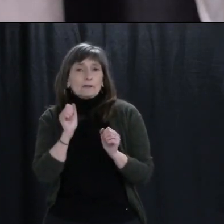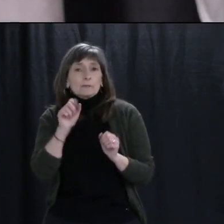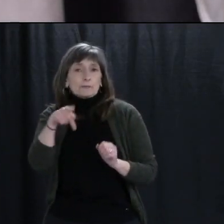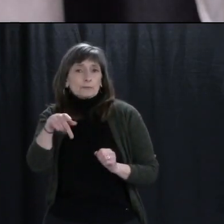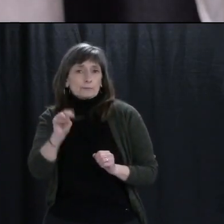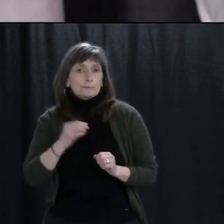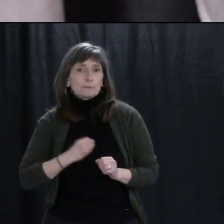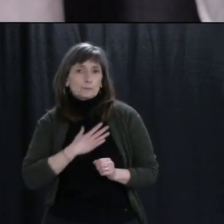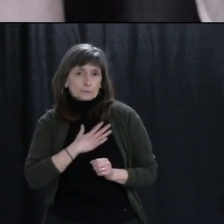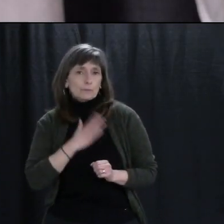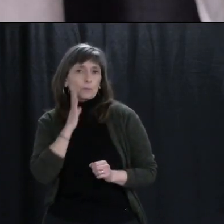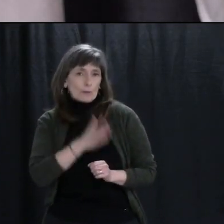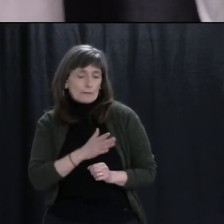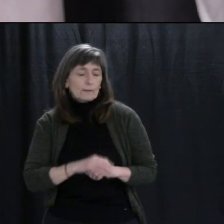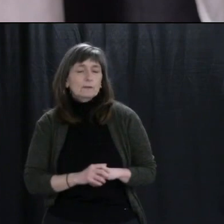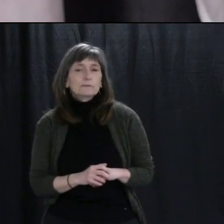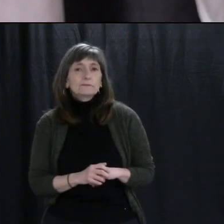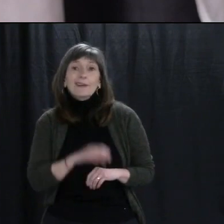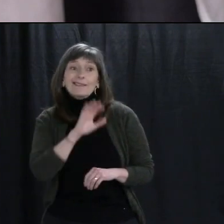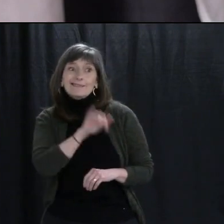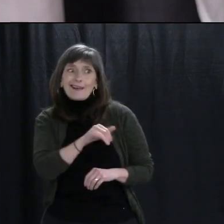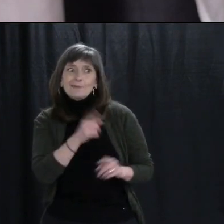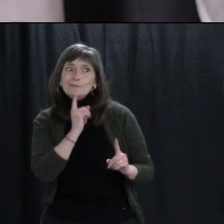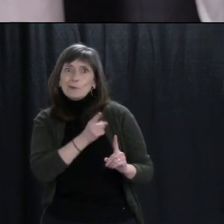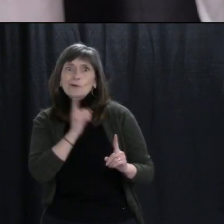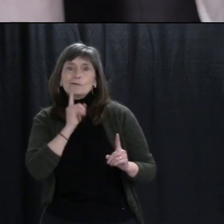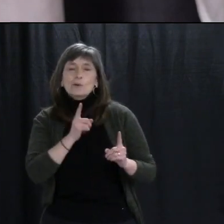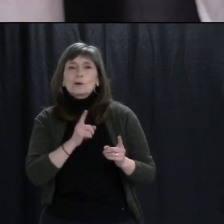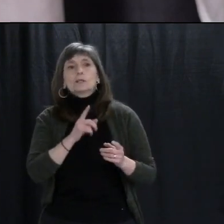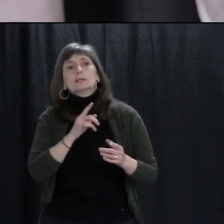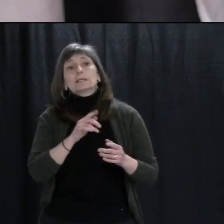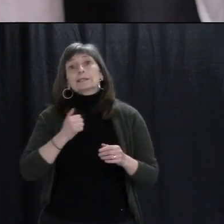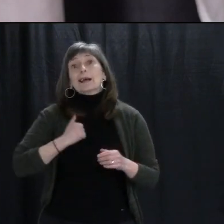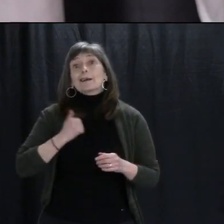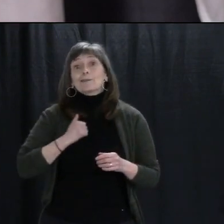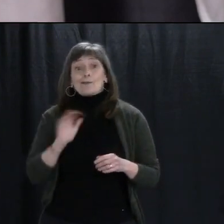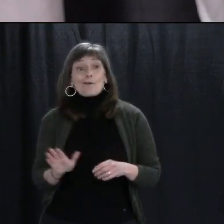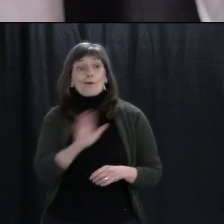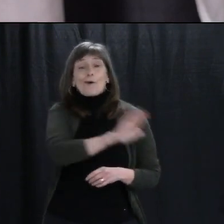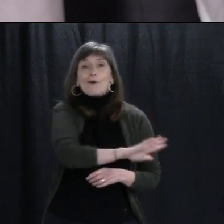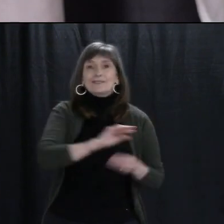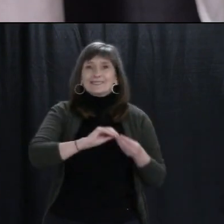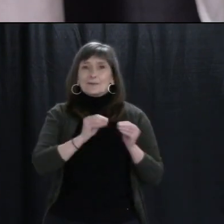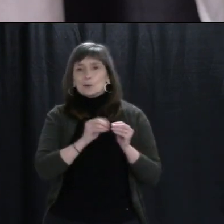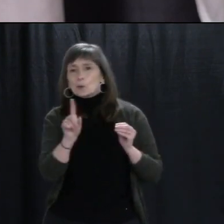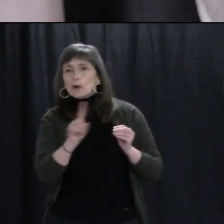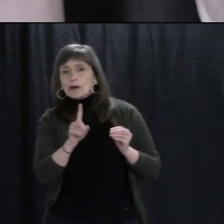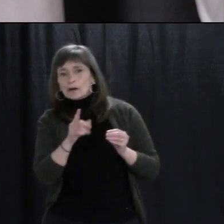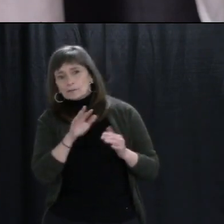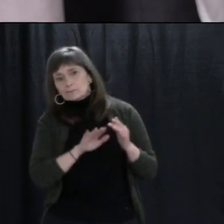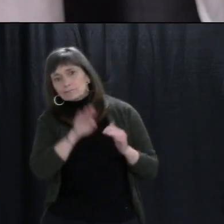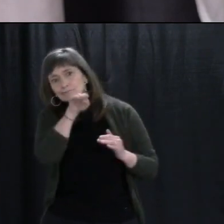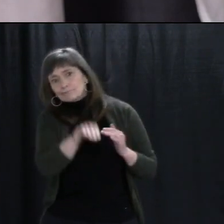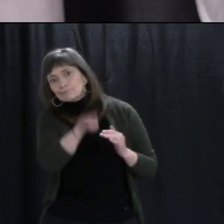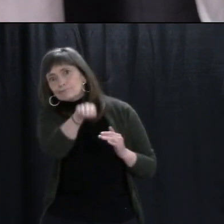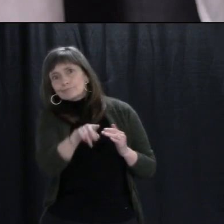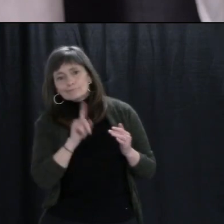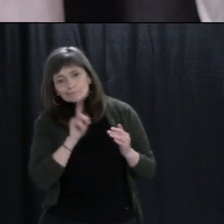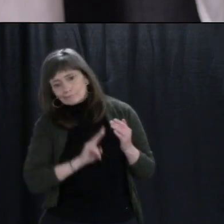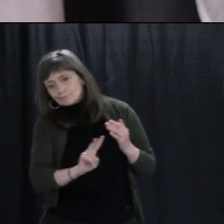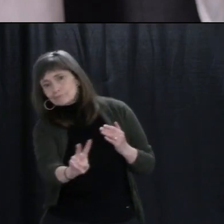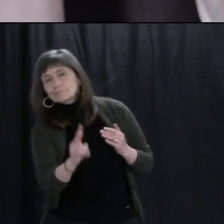be discussing models, on a national model. And of course, early days in Newfoundland and Labrador when it comes to modeling and